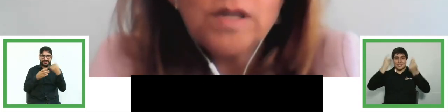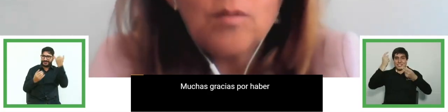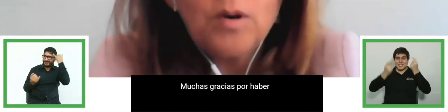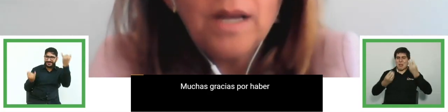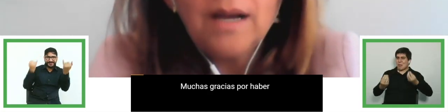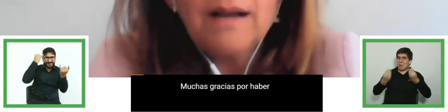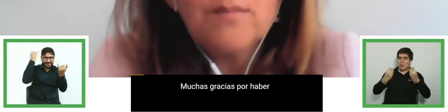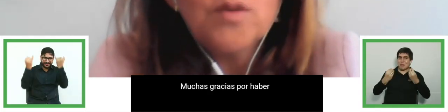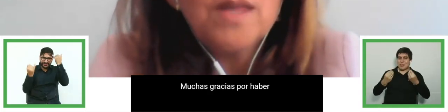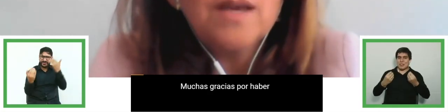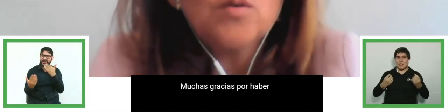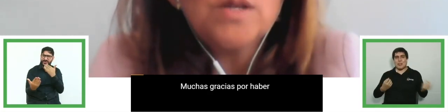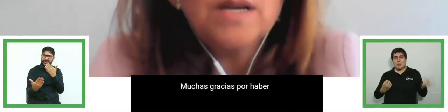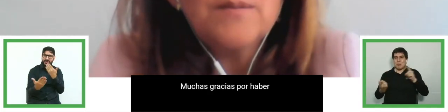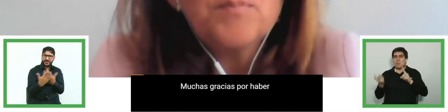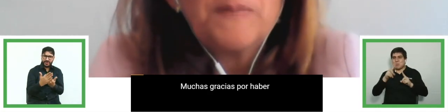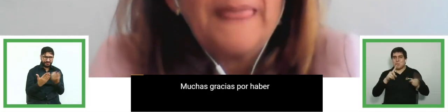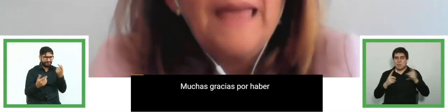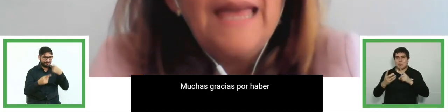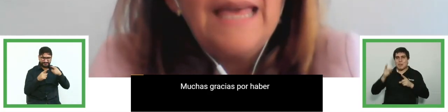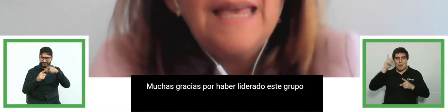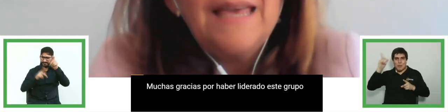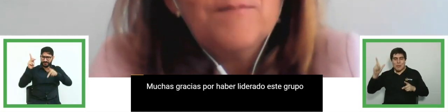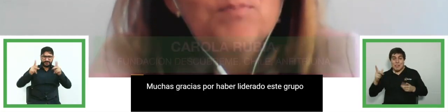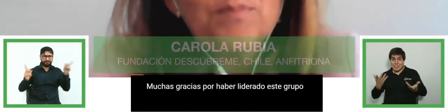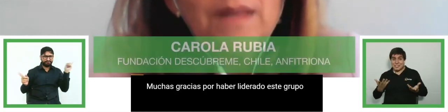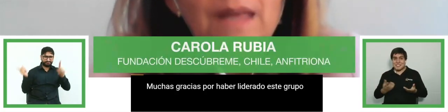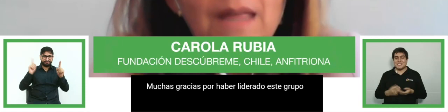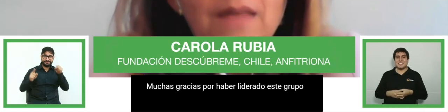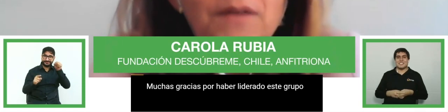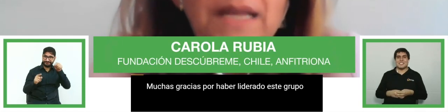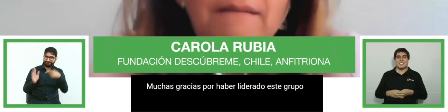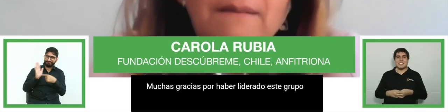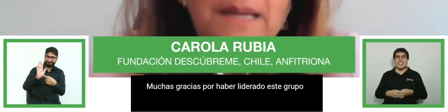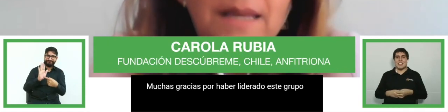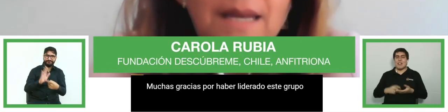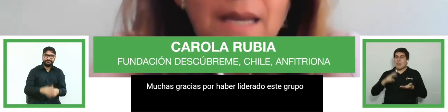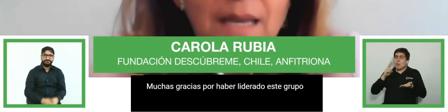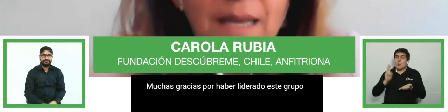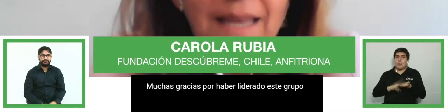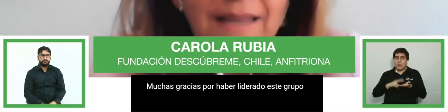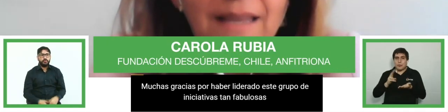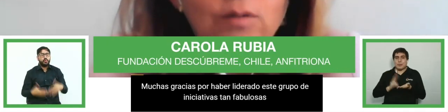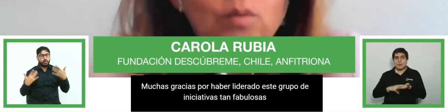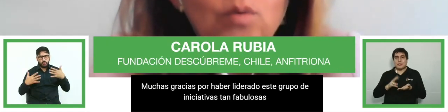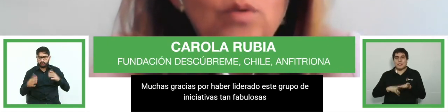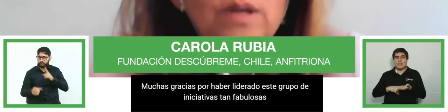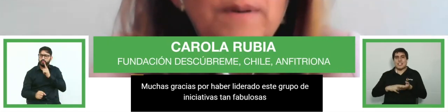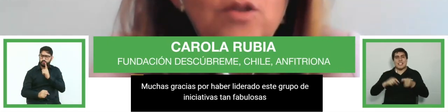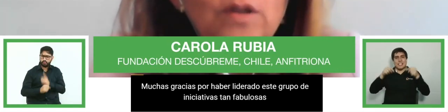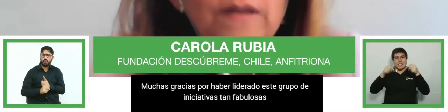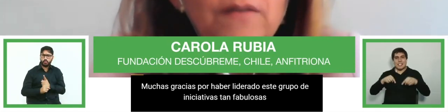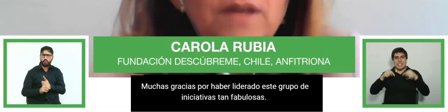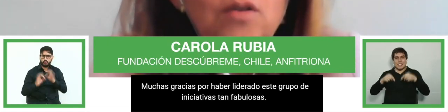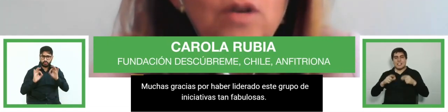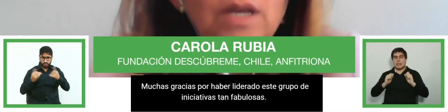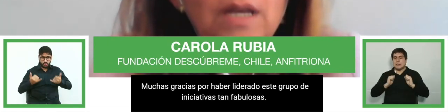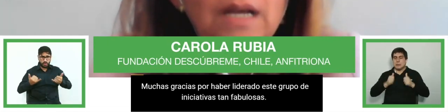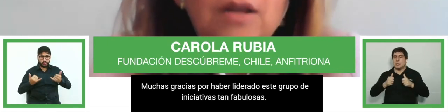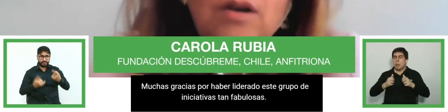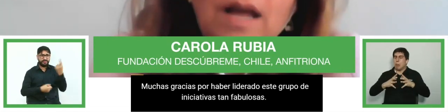heard about. And definitely, this is an incredible challenge, and I want to thank